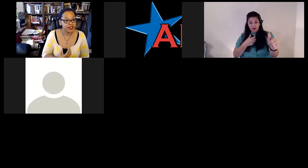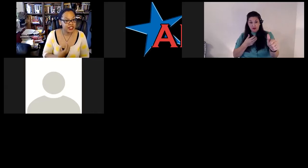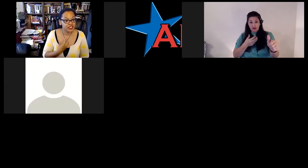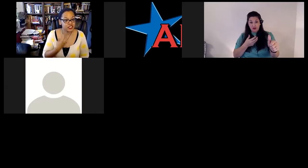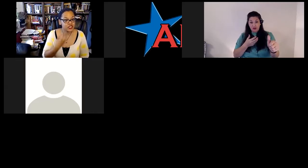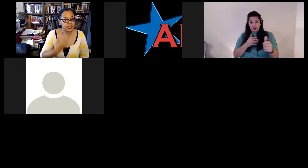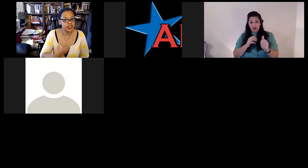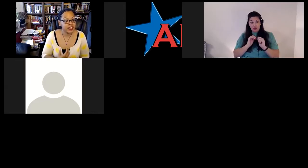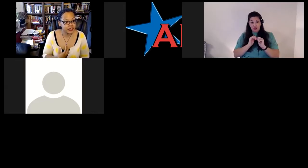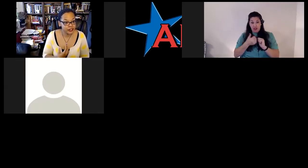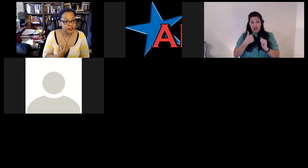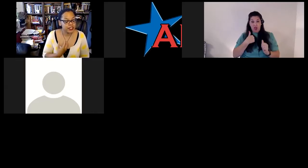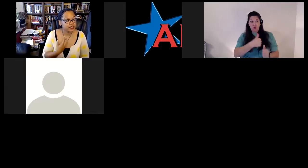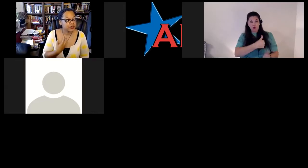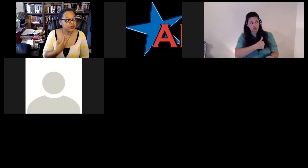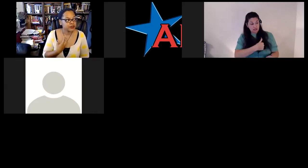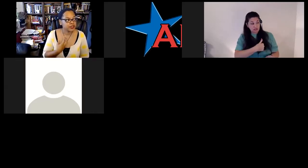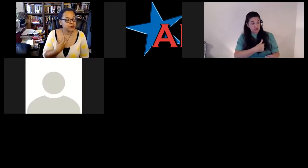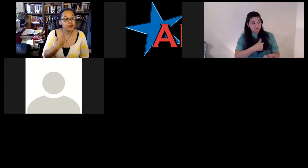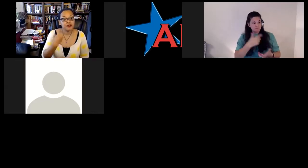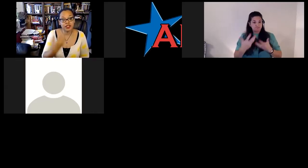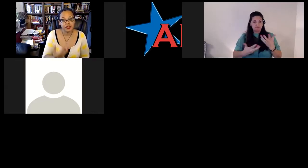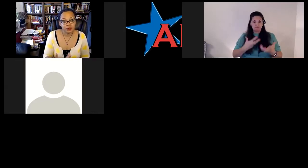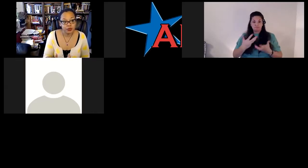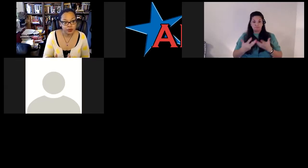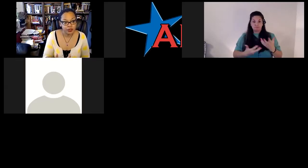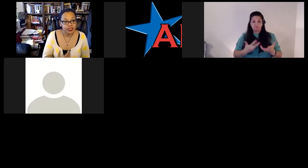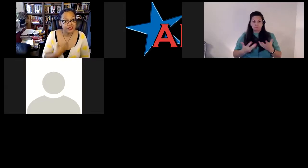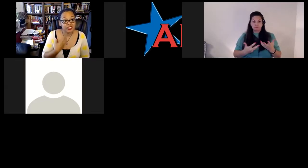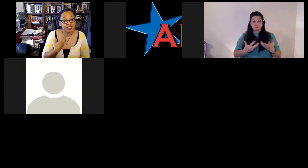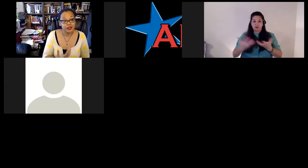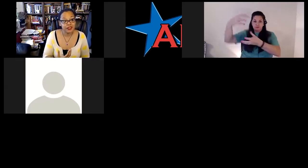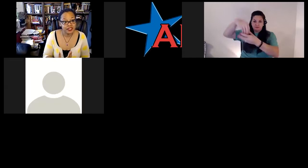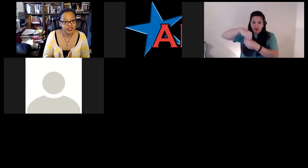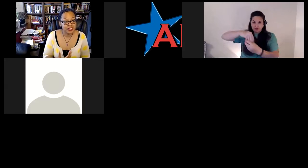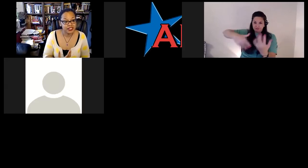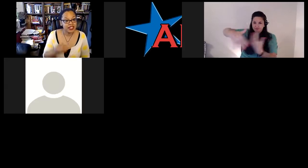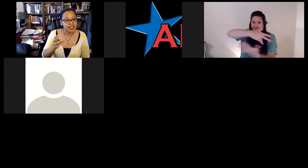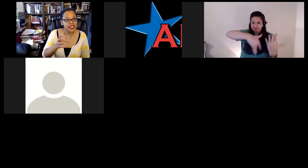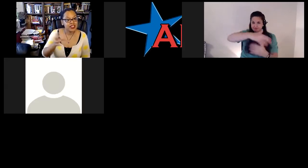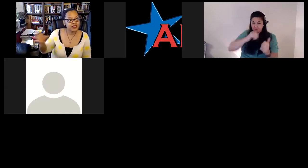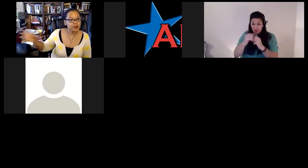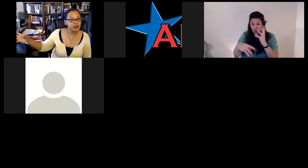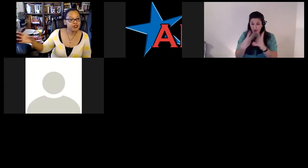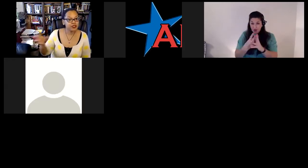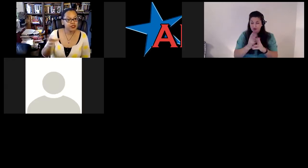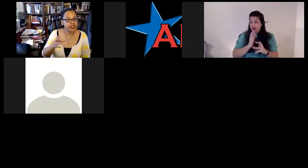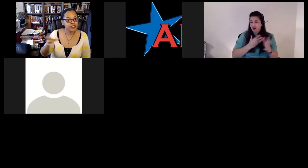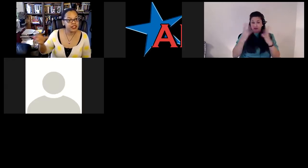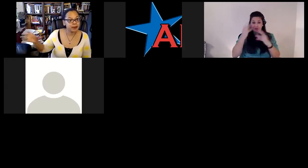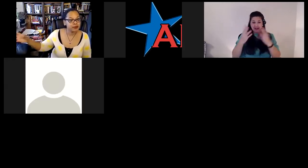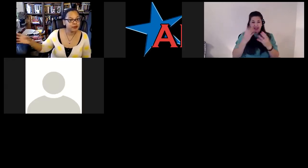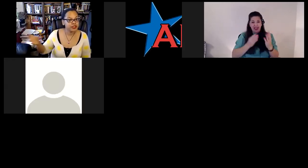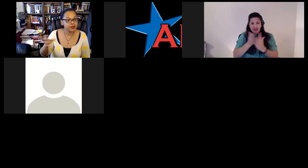an interactive sort of movement through the world and lived experience understanding, and the interpersonal, so how